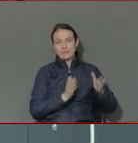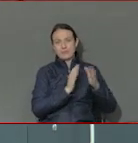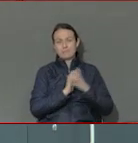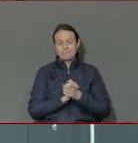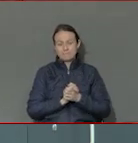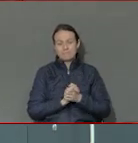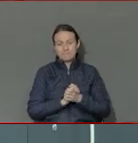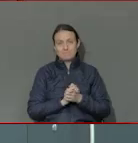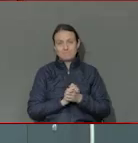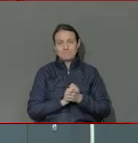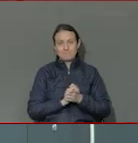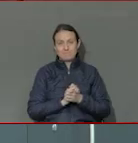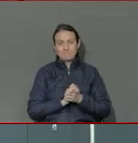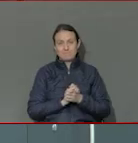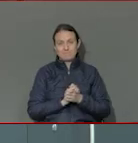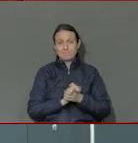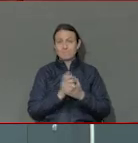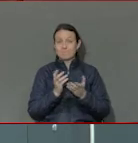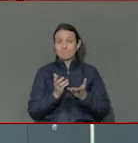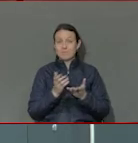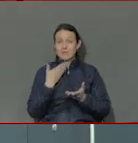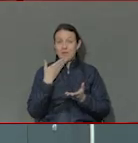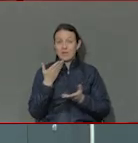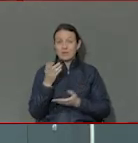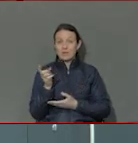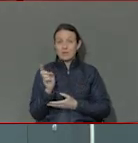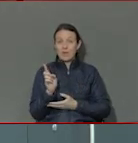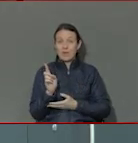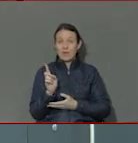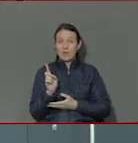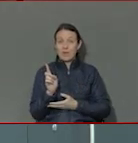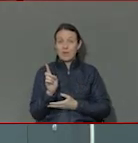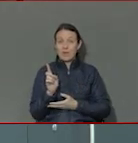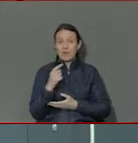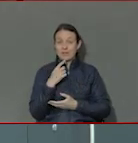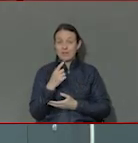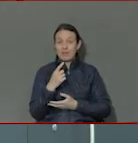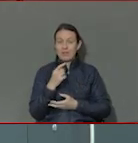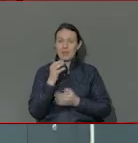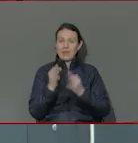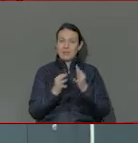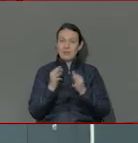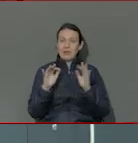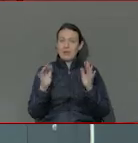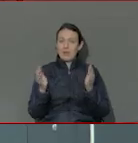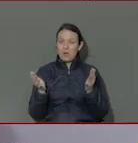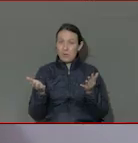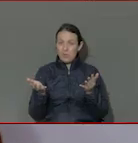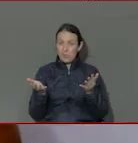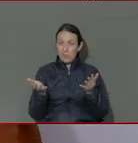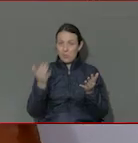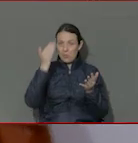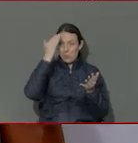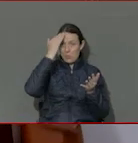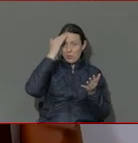information. So the answer will be, it says explain how an increase in